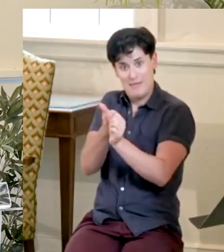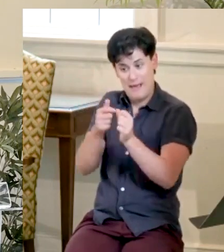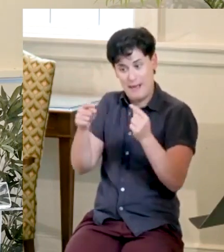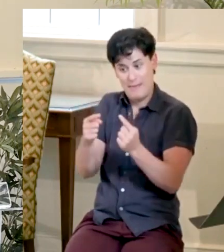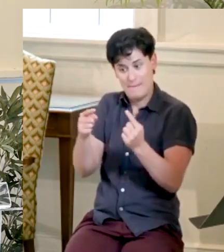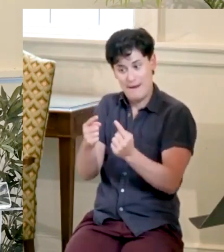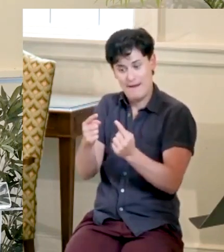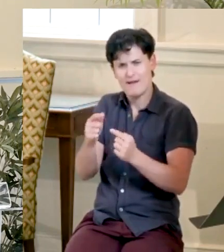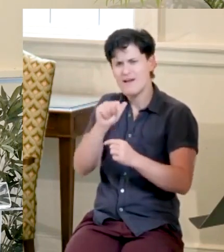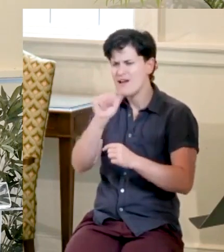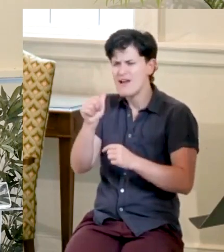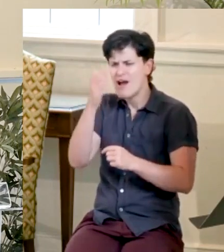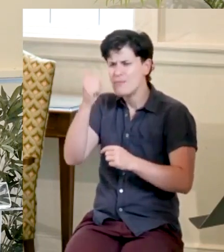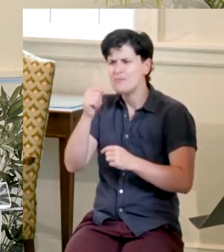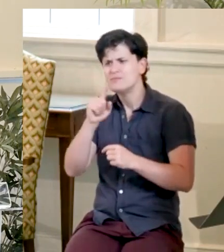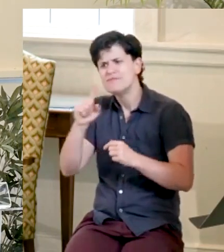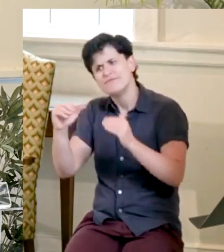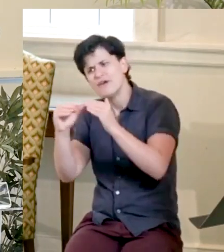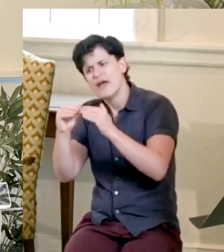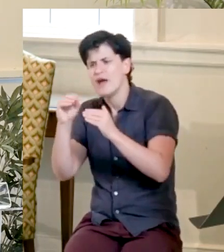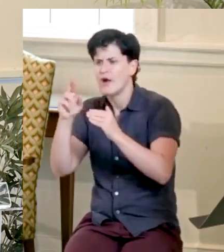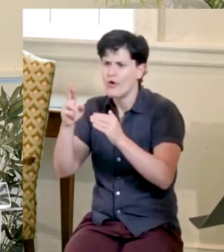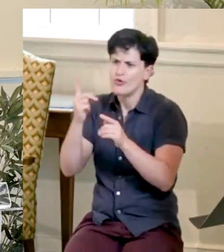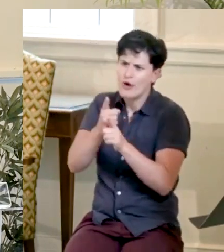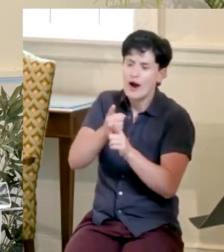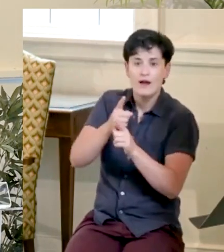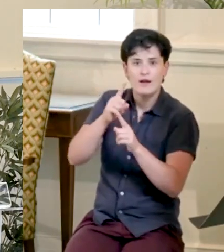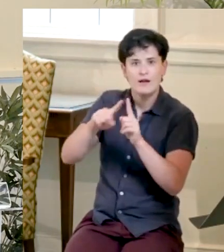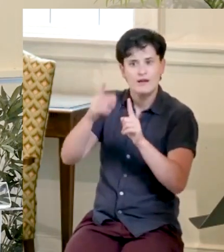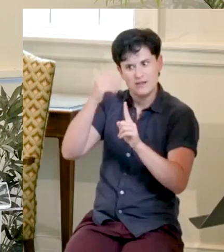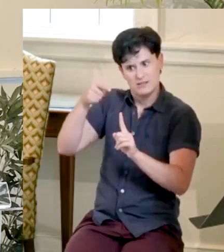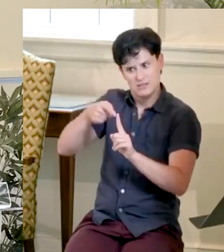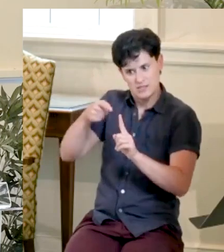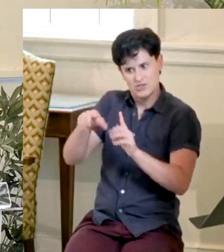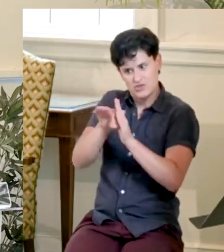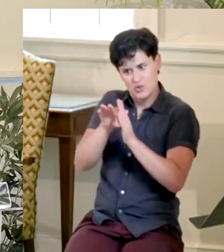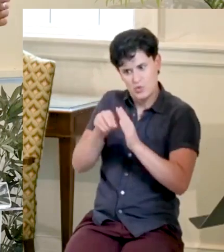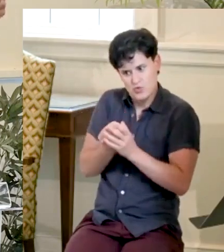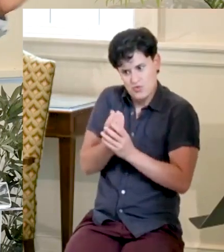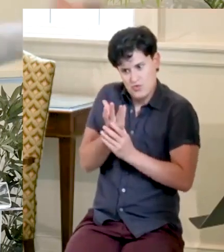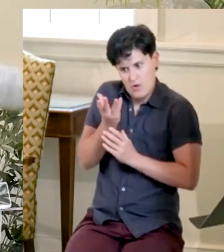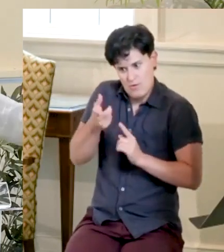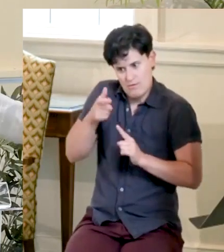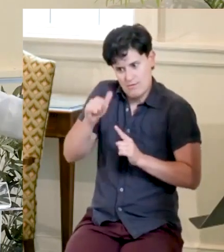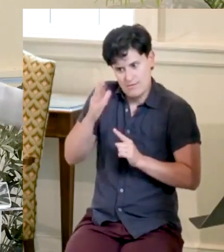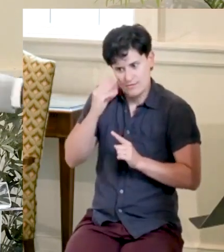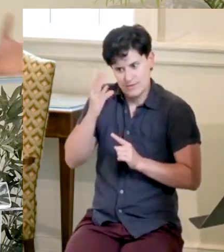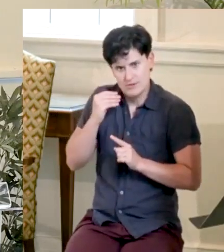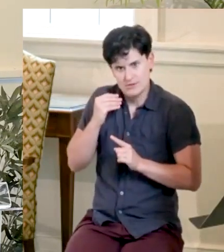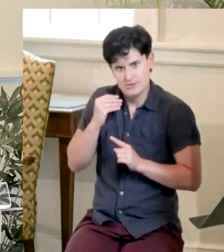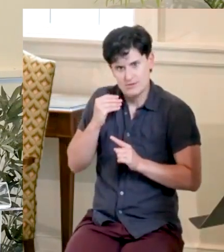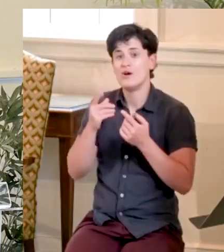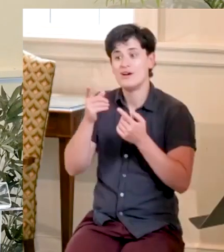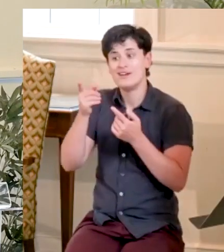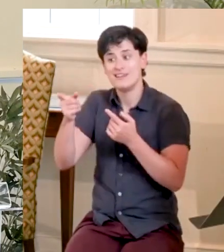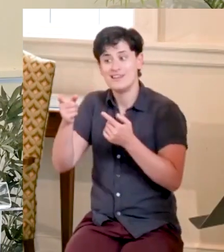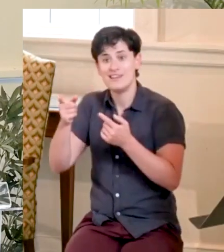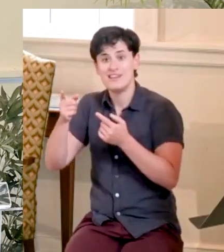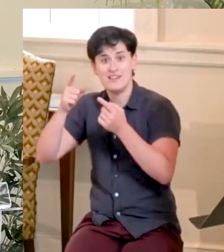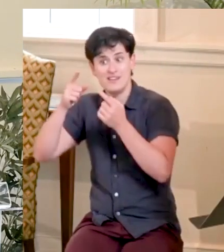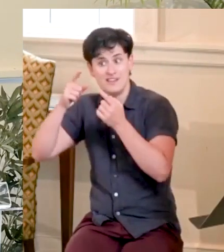Not because it was fair or just, but because he chose to grow from it. What they meant to harm, he used to